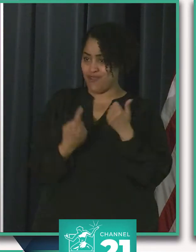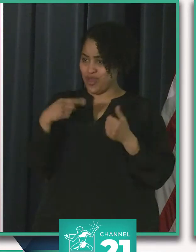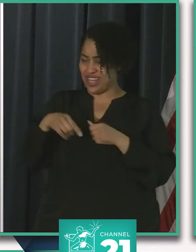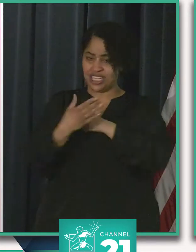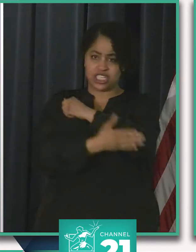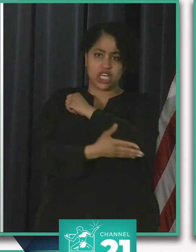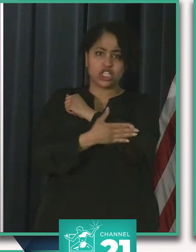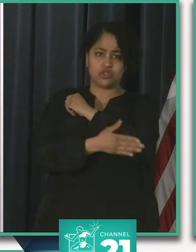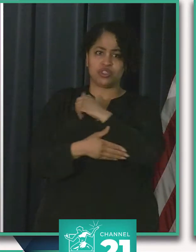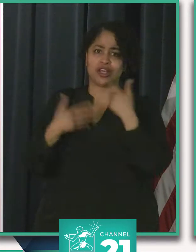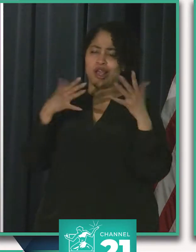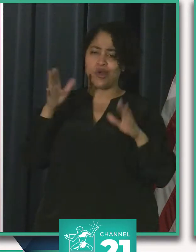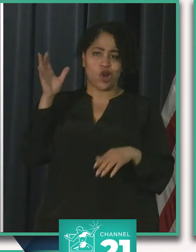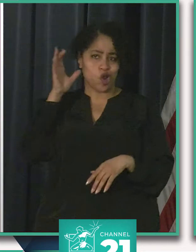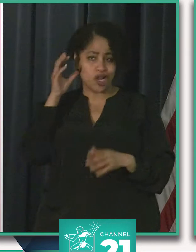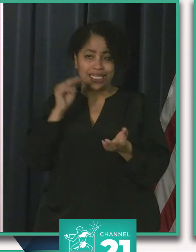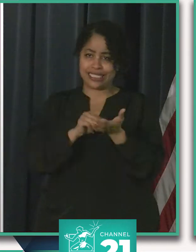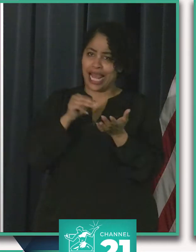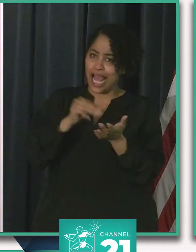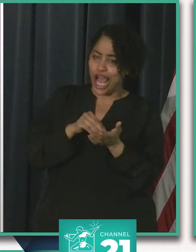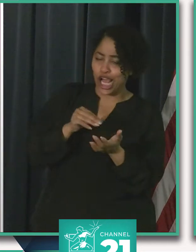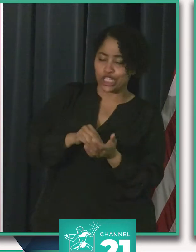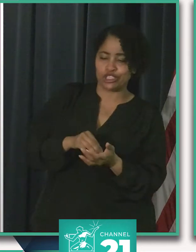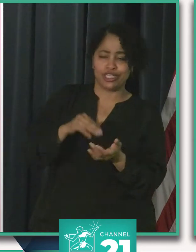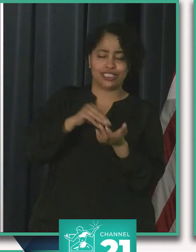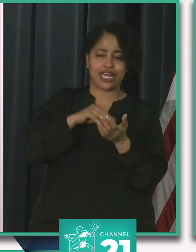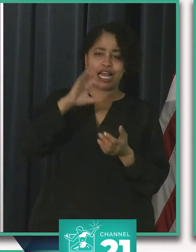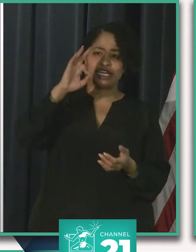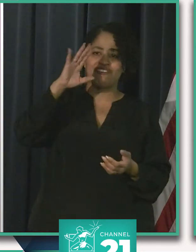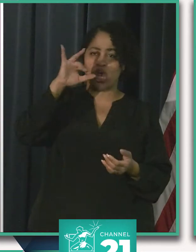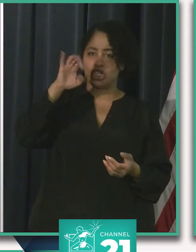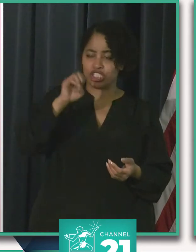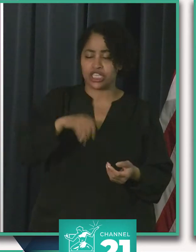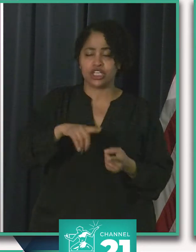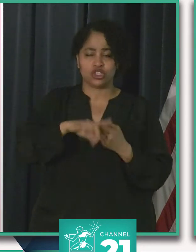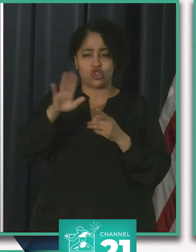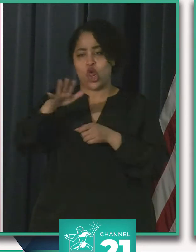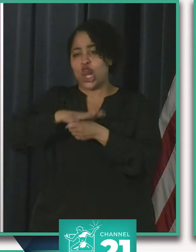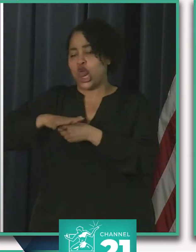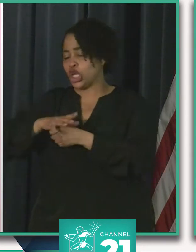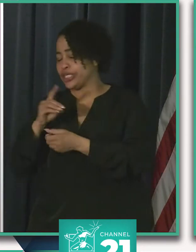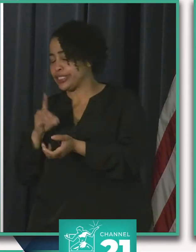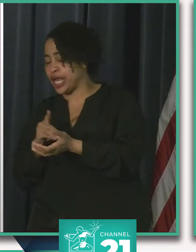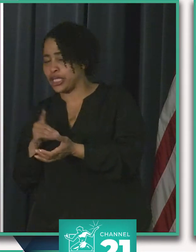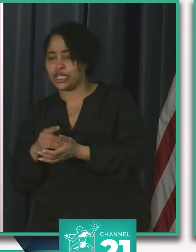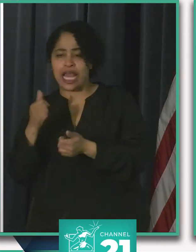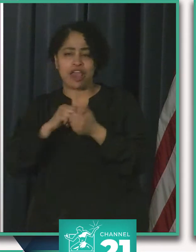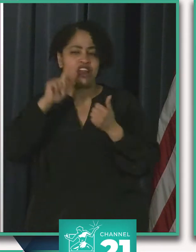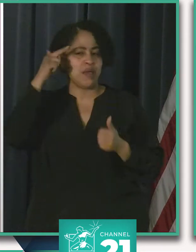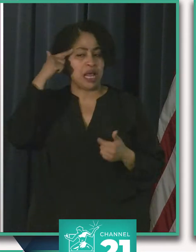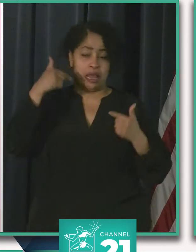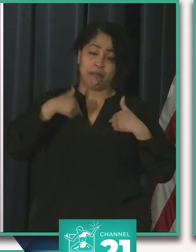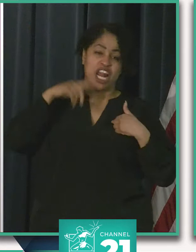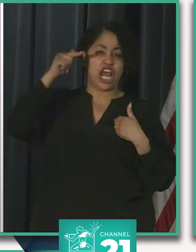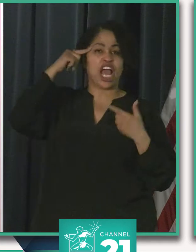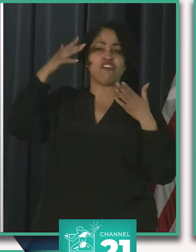country has heard the doctors, from Dr. Fauci to your local doctors, heard every politician, me, the governor, everybody